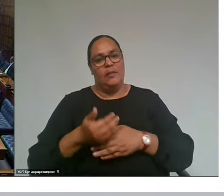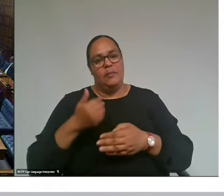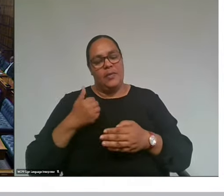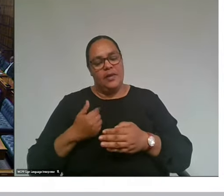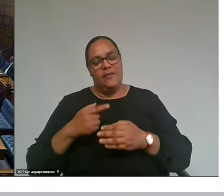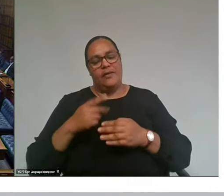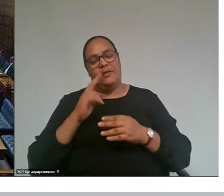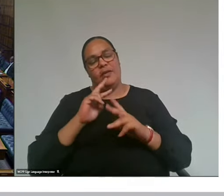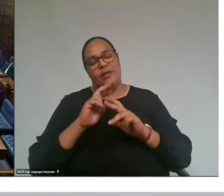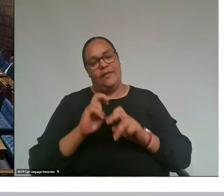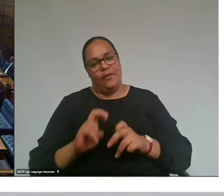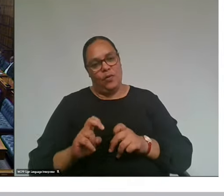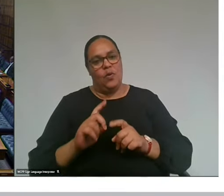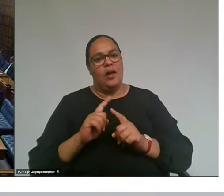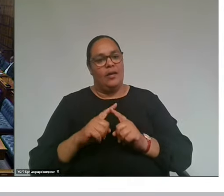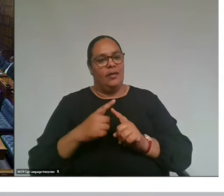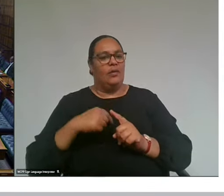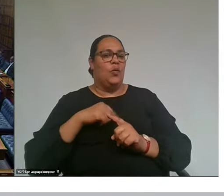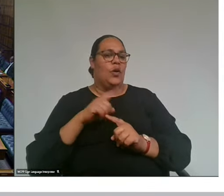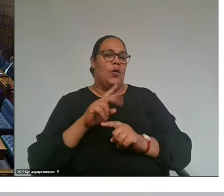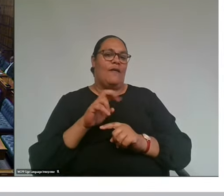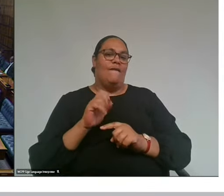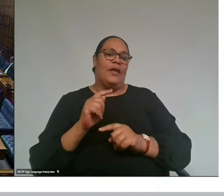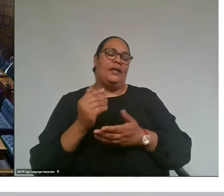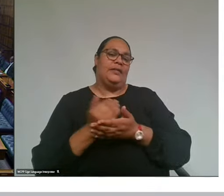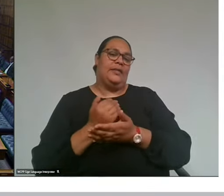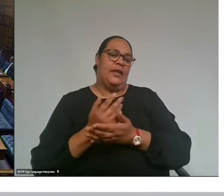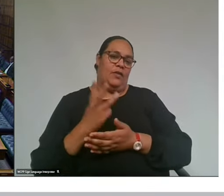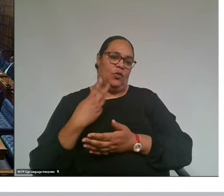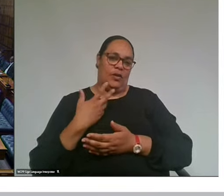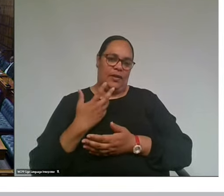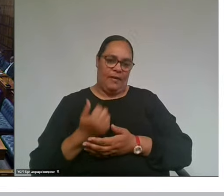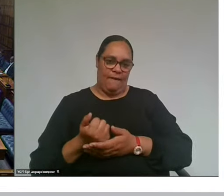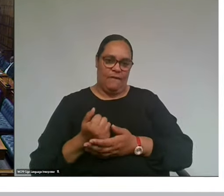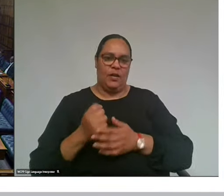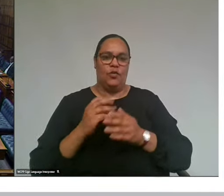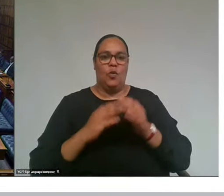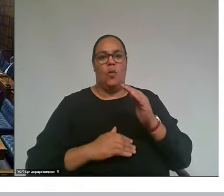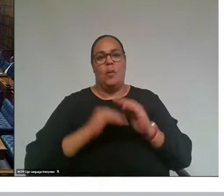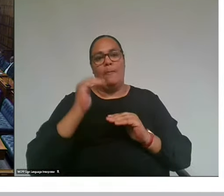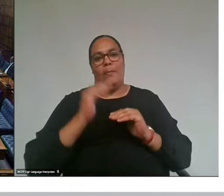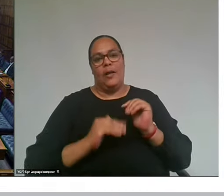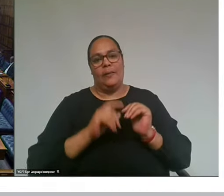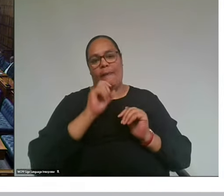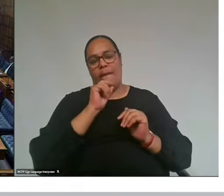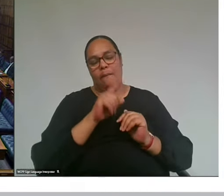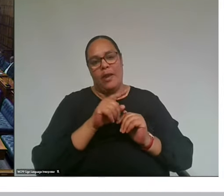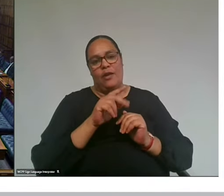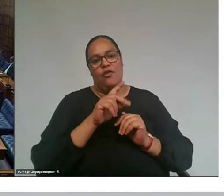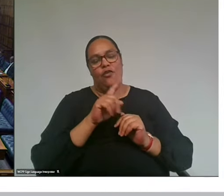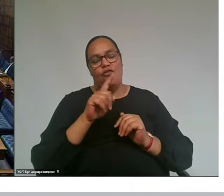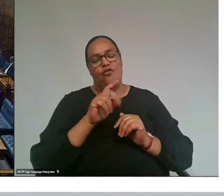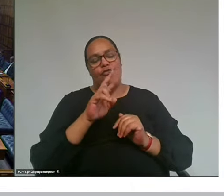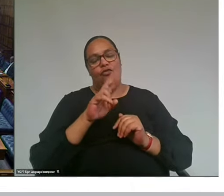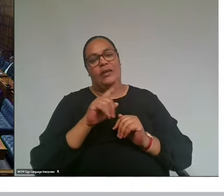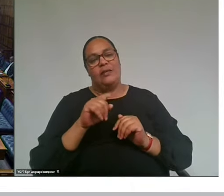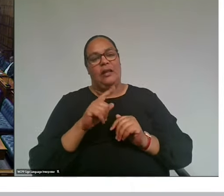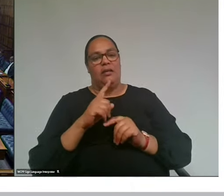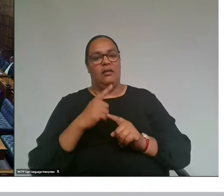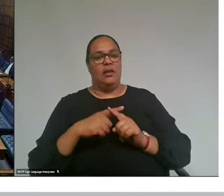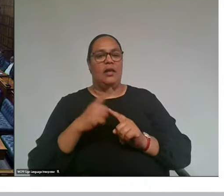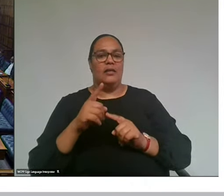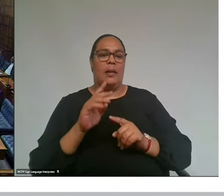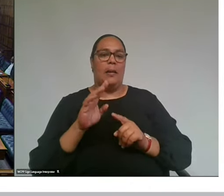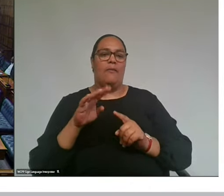under review and we had a vat savings on that the building that resilux was housed in was on the market for